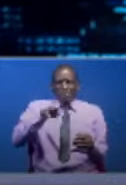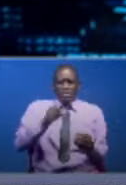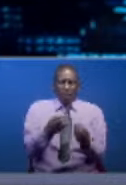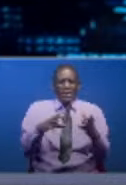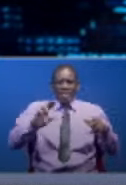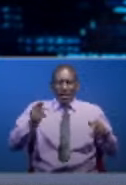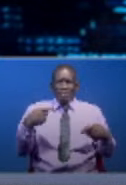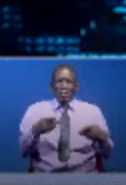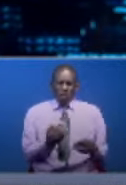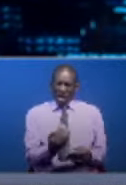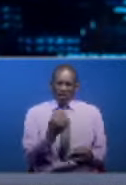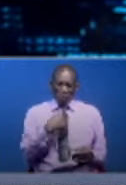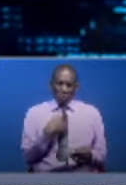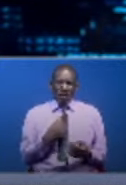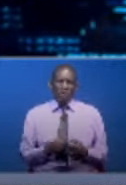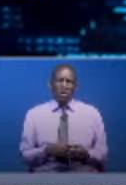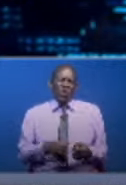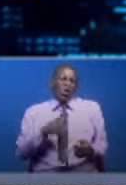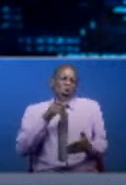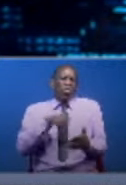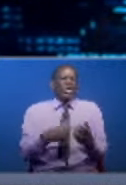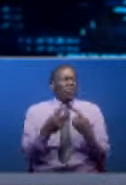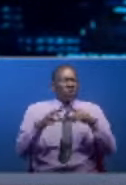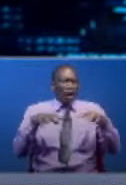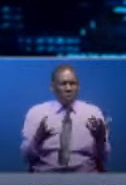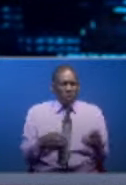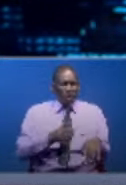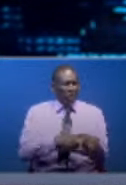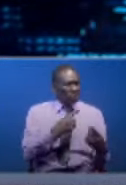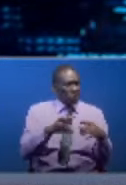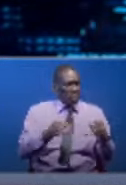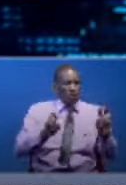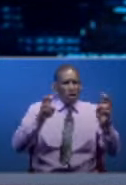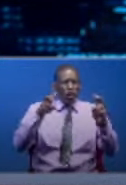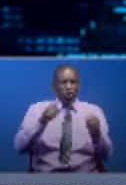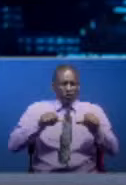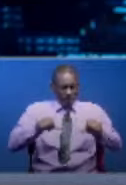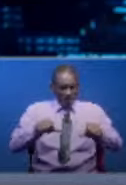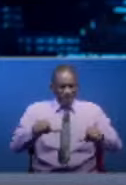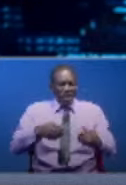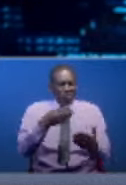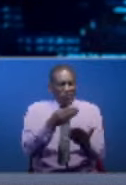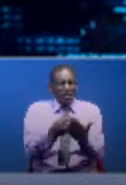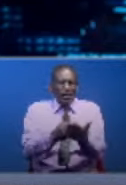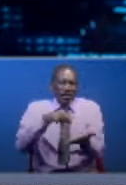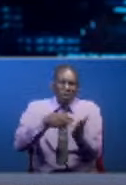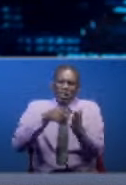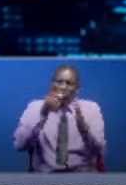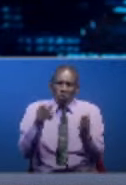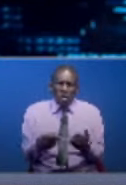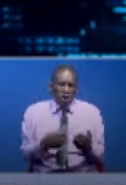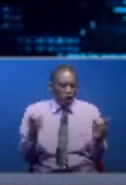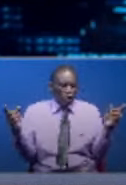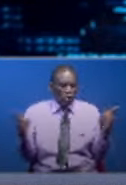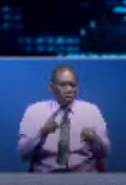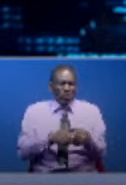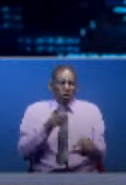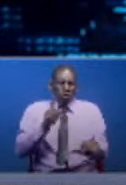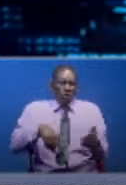back at me asking, what exactly are you talking about when you speak to the issue of sustainable finance? Very briefly, James, what is sustainable